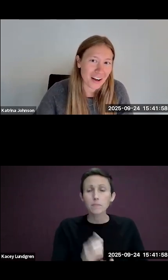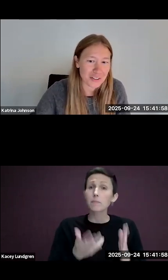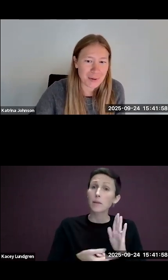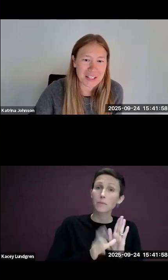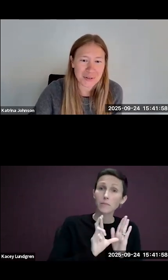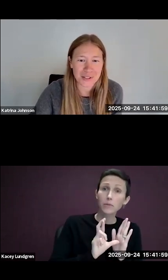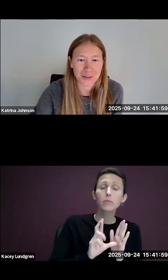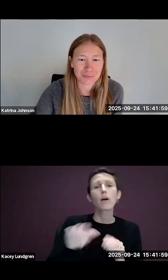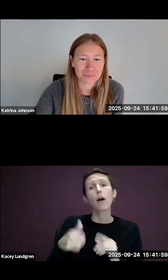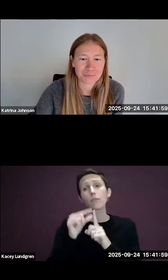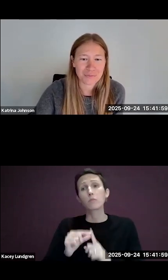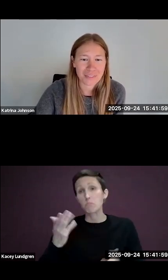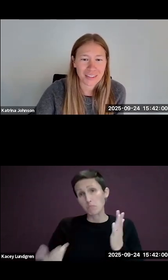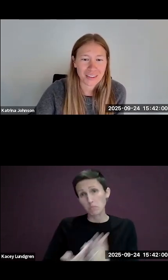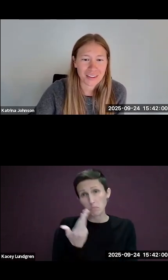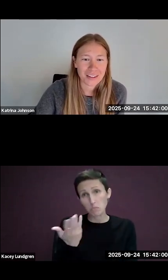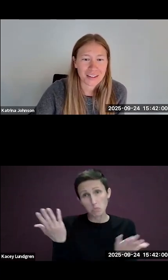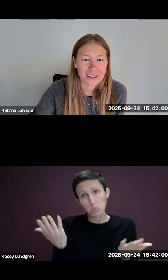review, and others may be new to you.